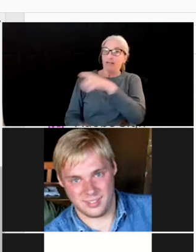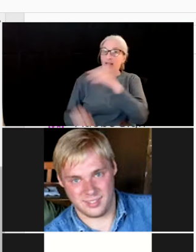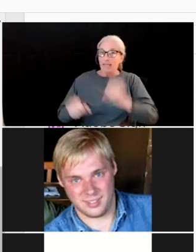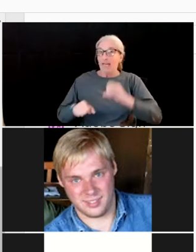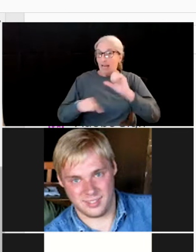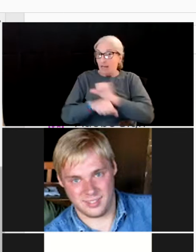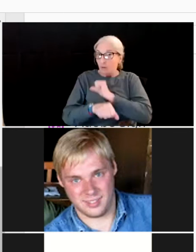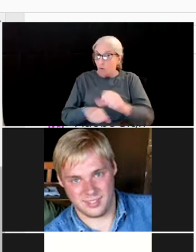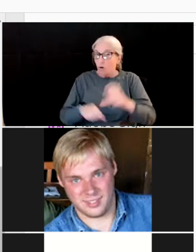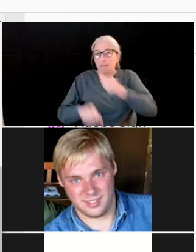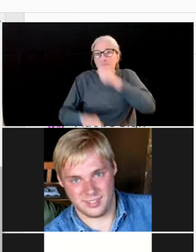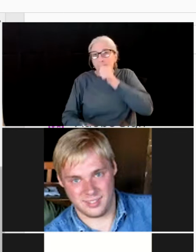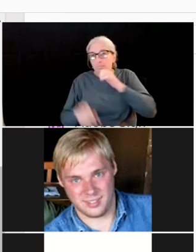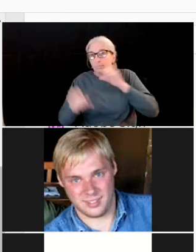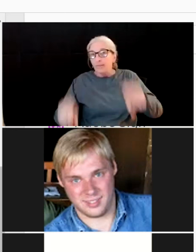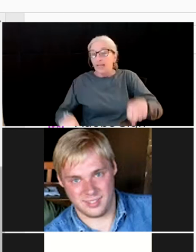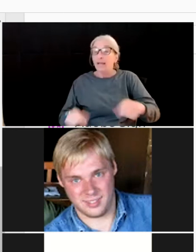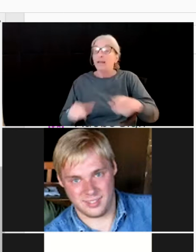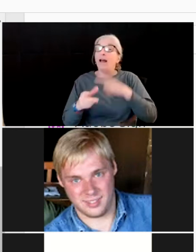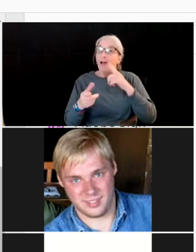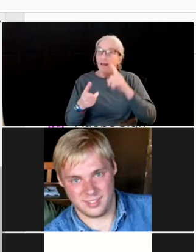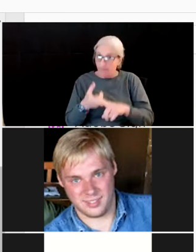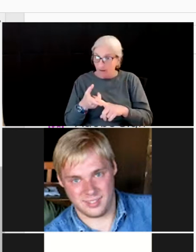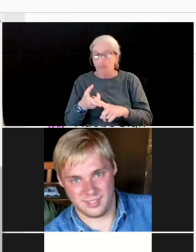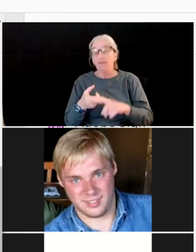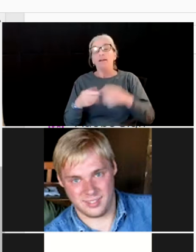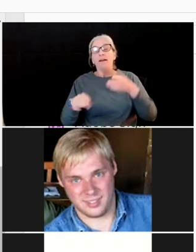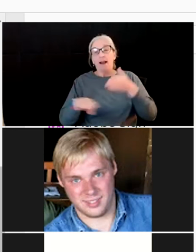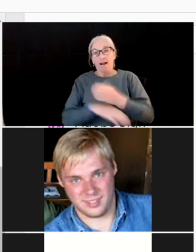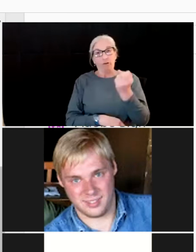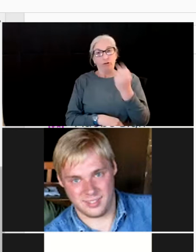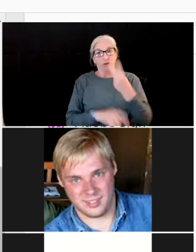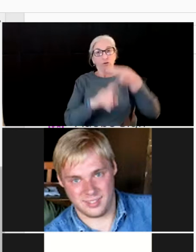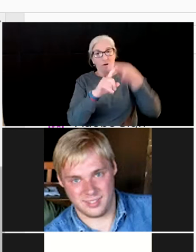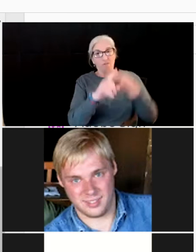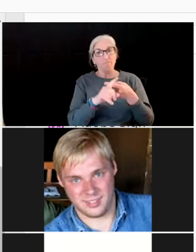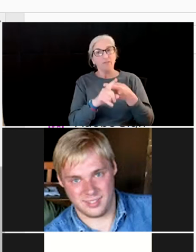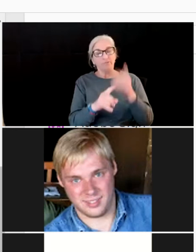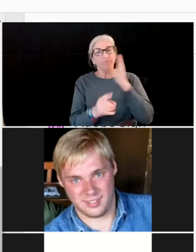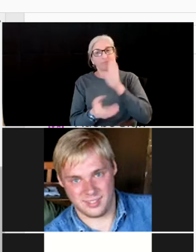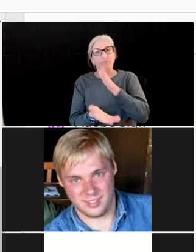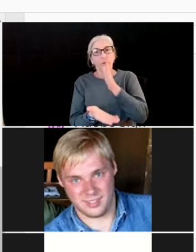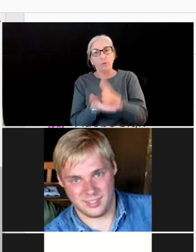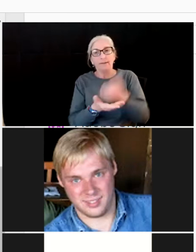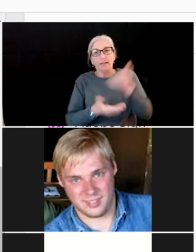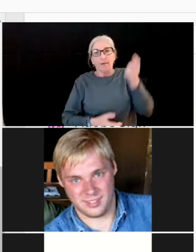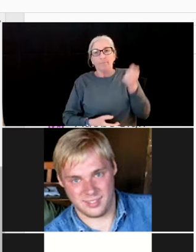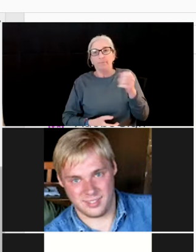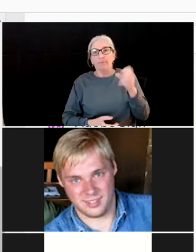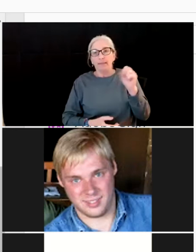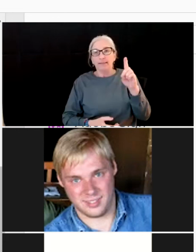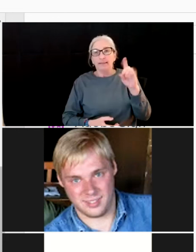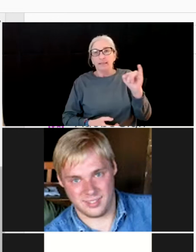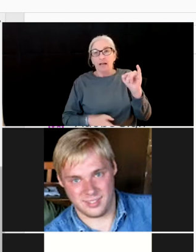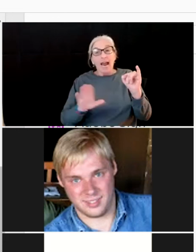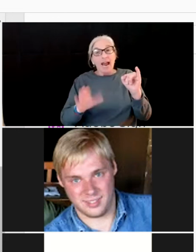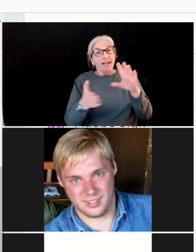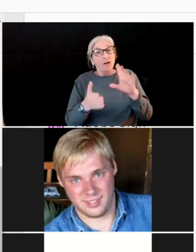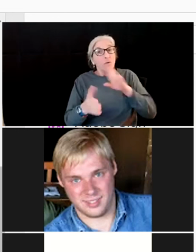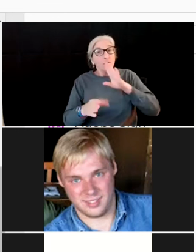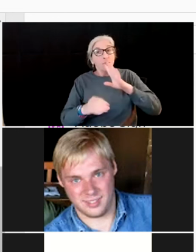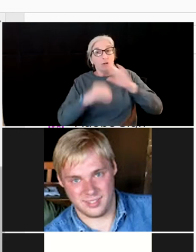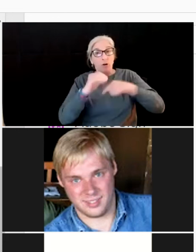stop. Benefits will generally stop at that point if countable earnings, and that's gross pay, by the way, are